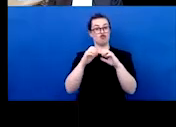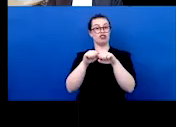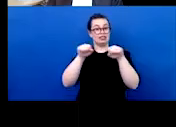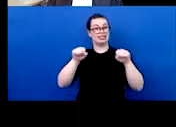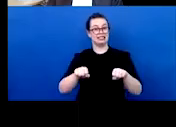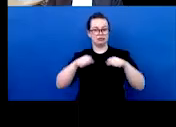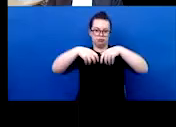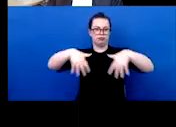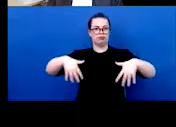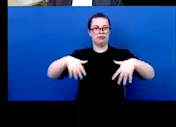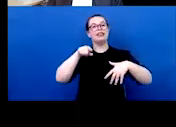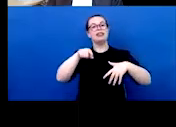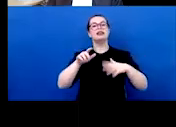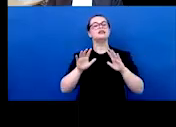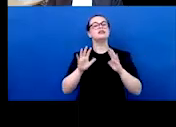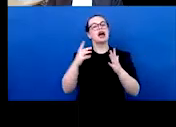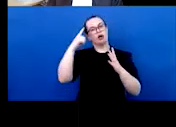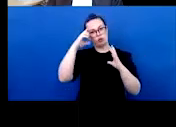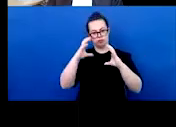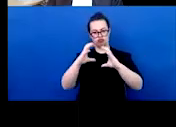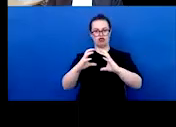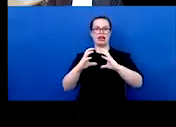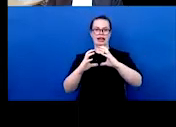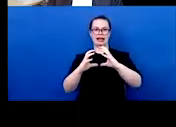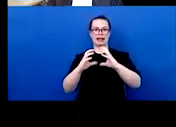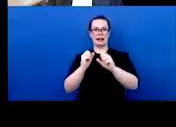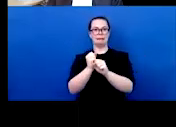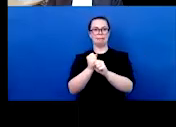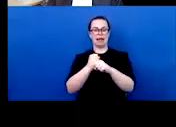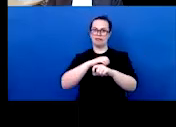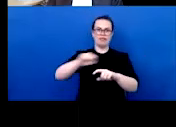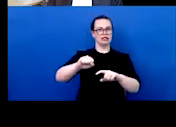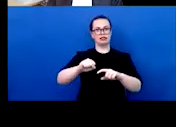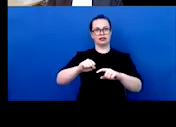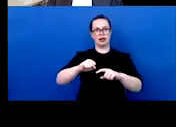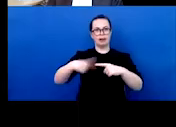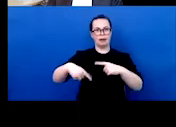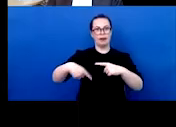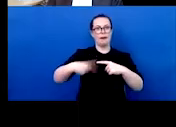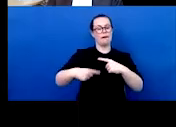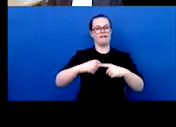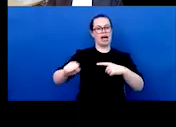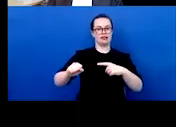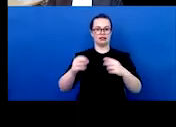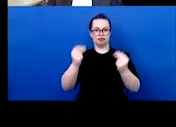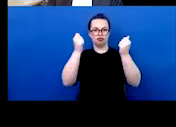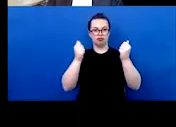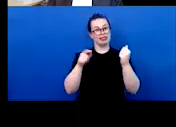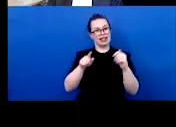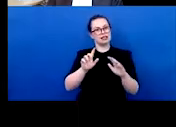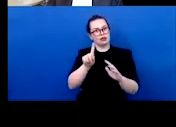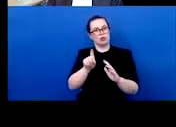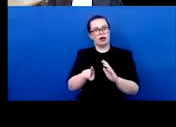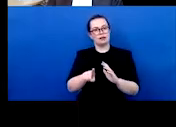how brains achieve their remarkable speed and their efficiency and their robustness. And